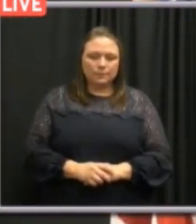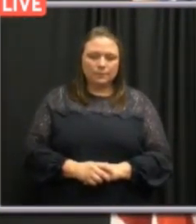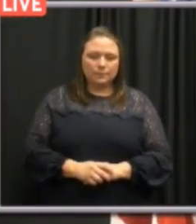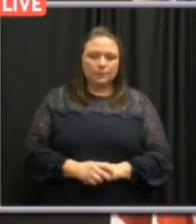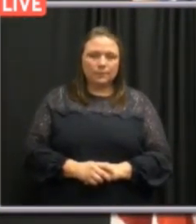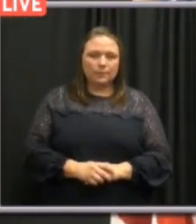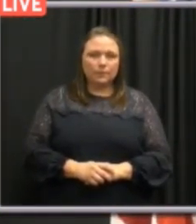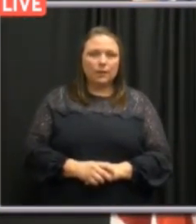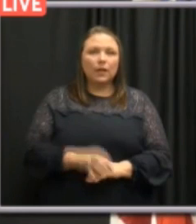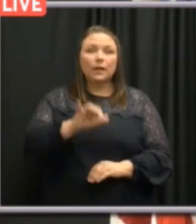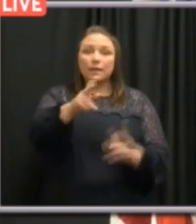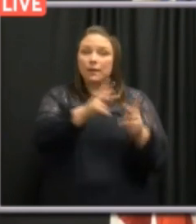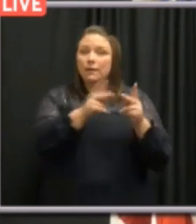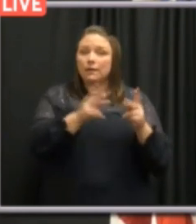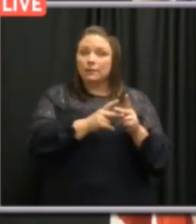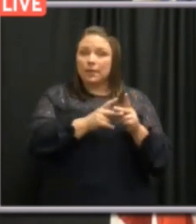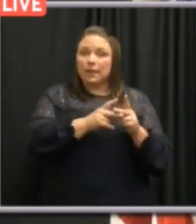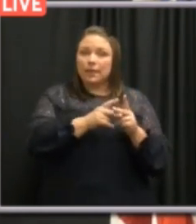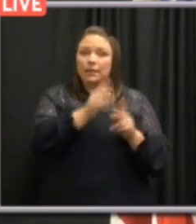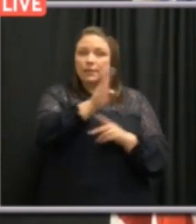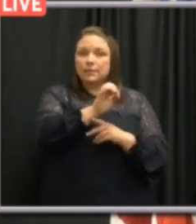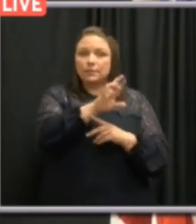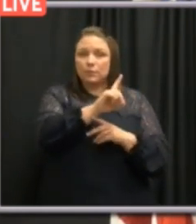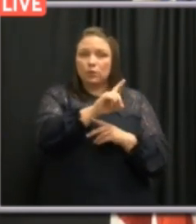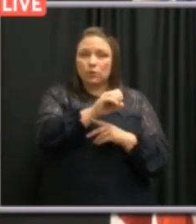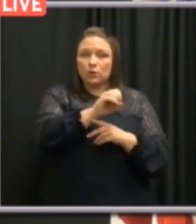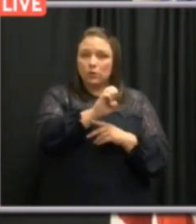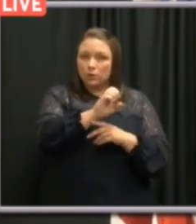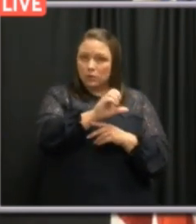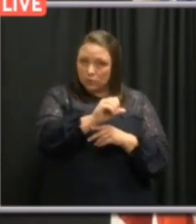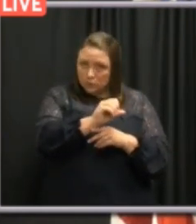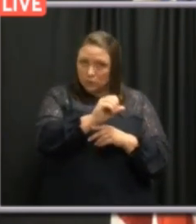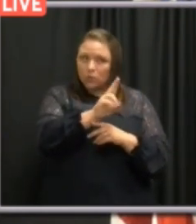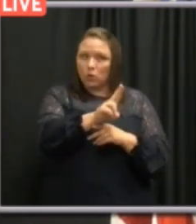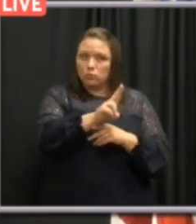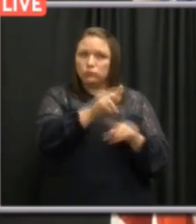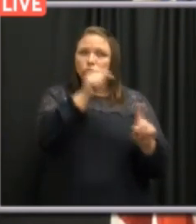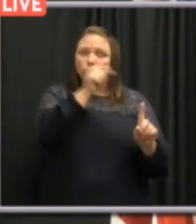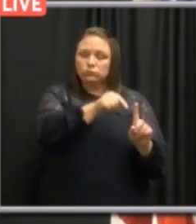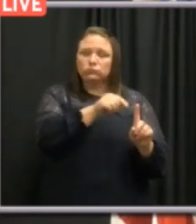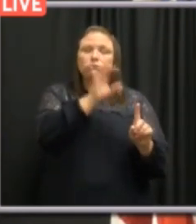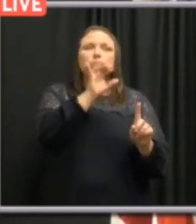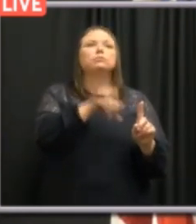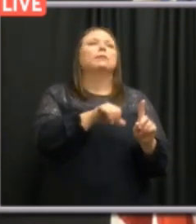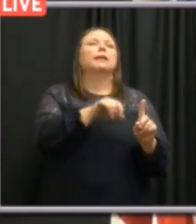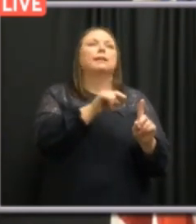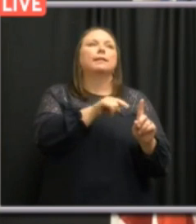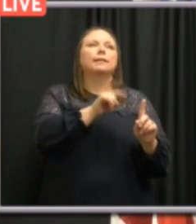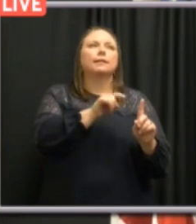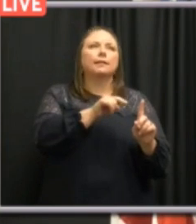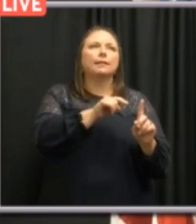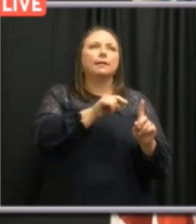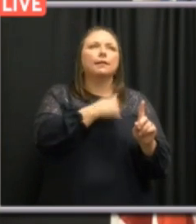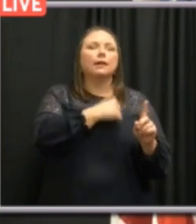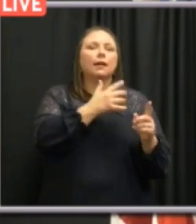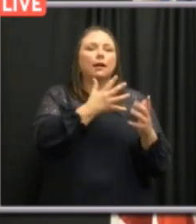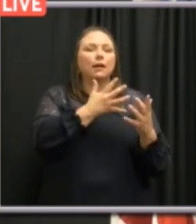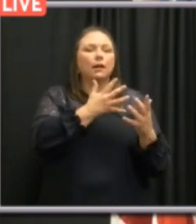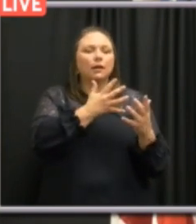The facility at Bordeaux is one where I would like